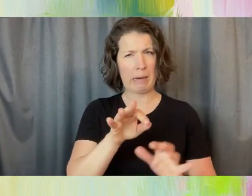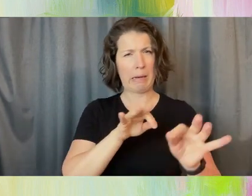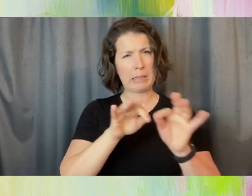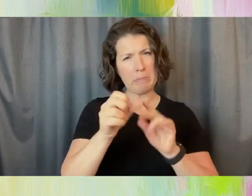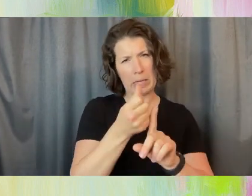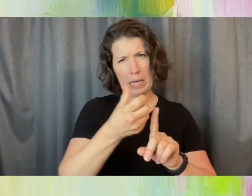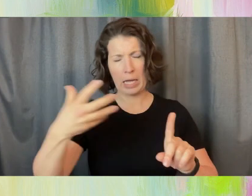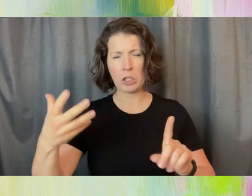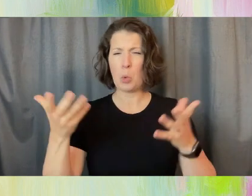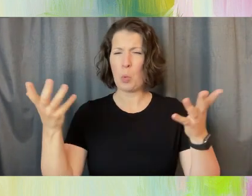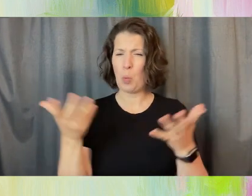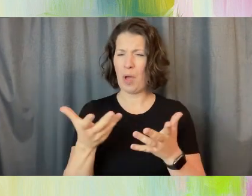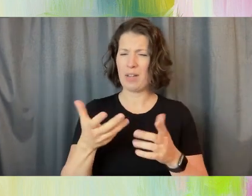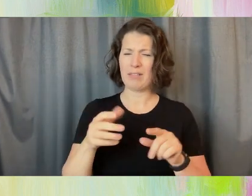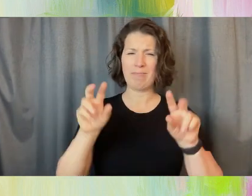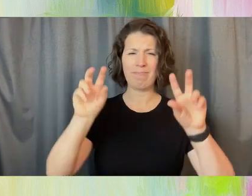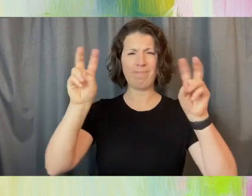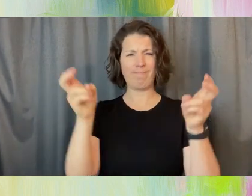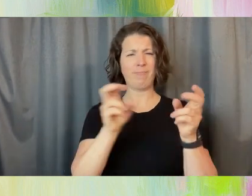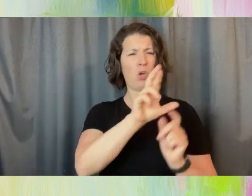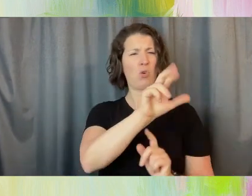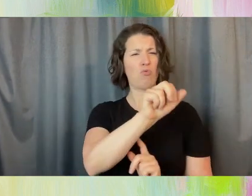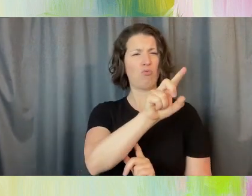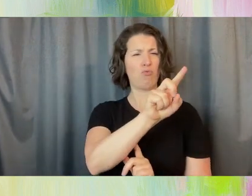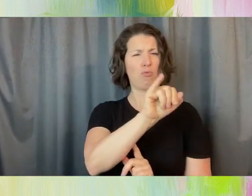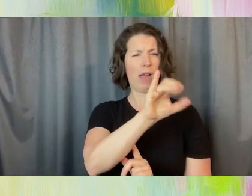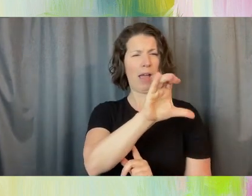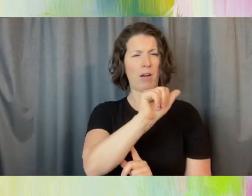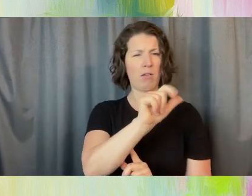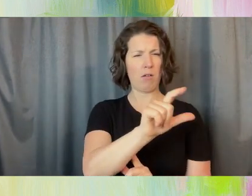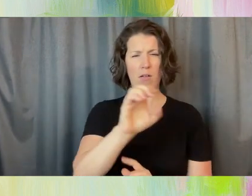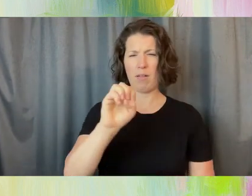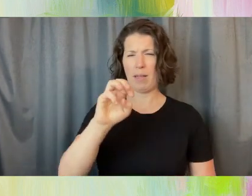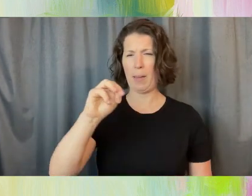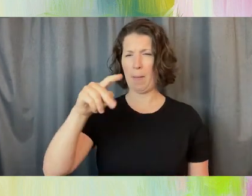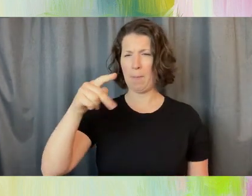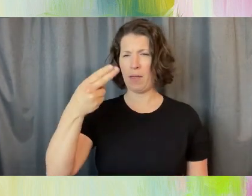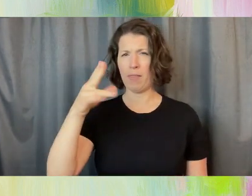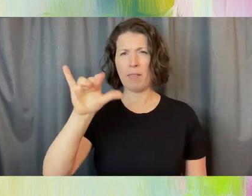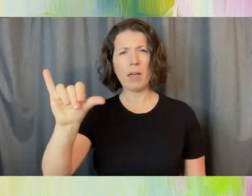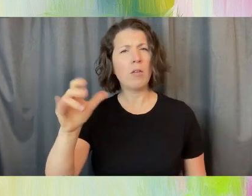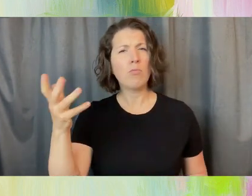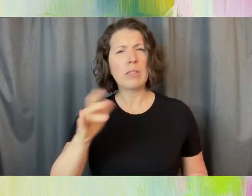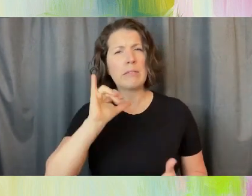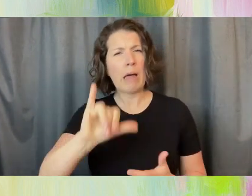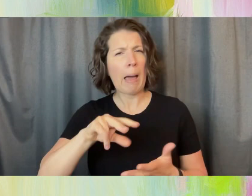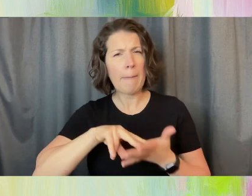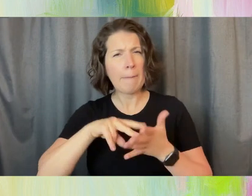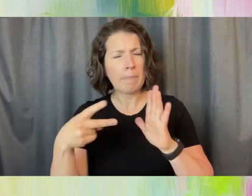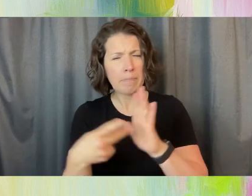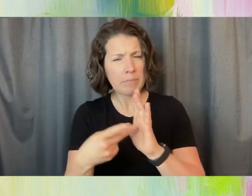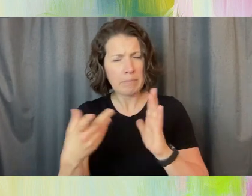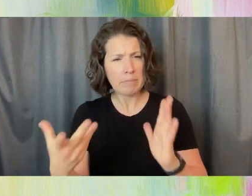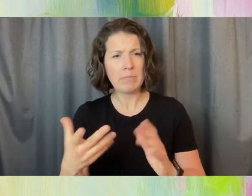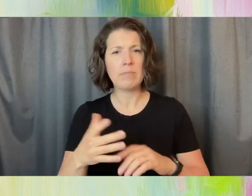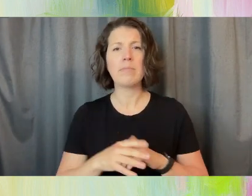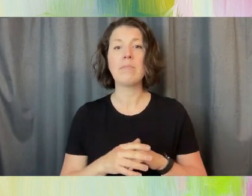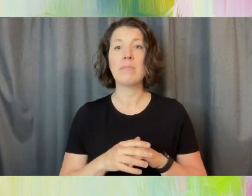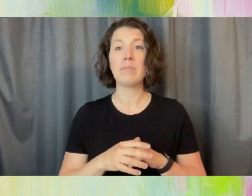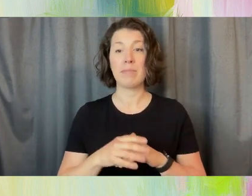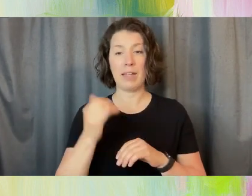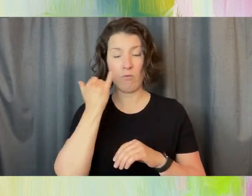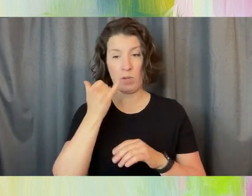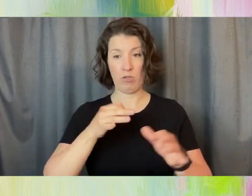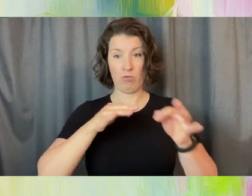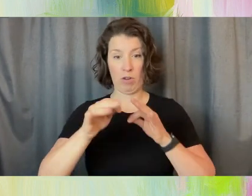if we thought of something that really described what we were doing in all of our work, and I hope all of